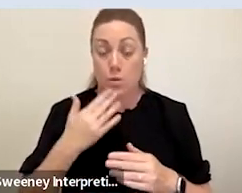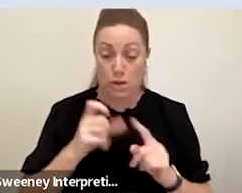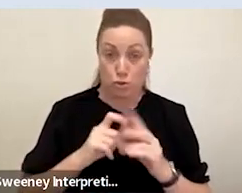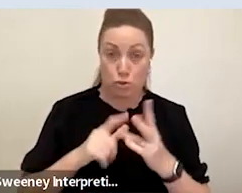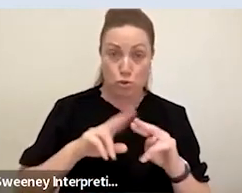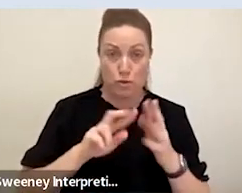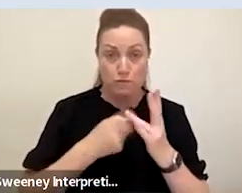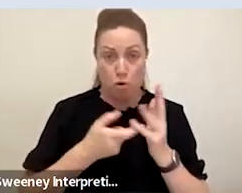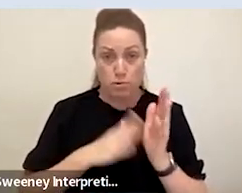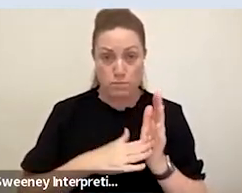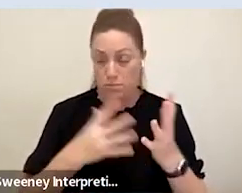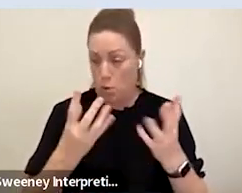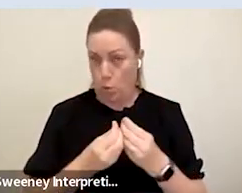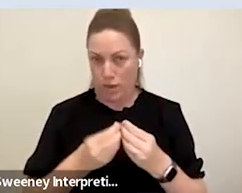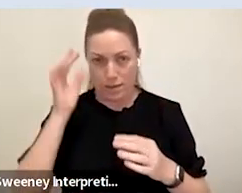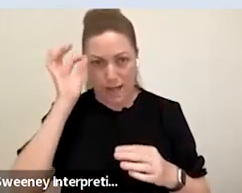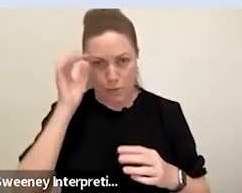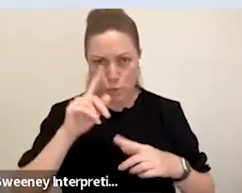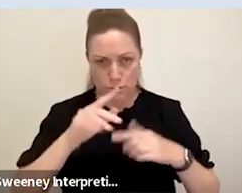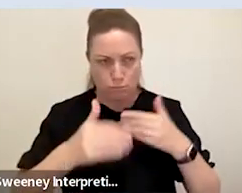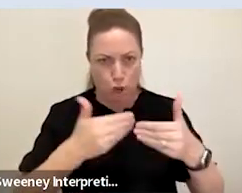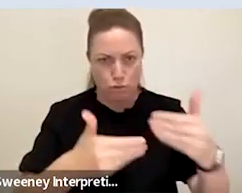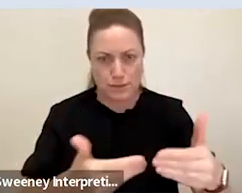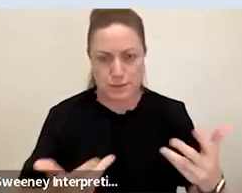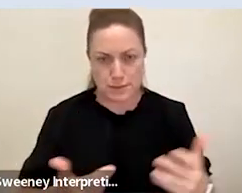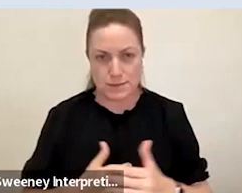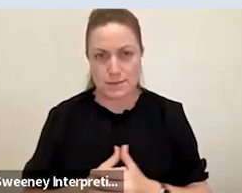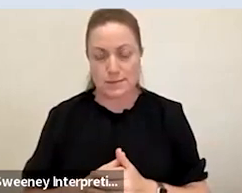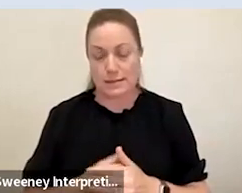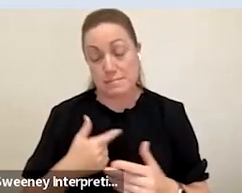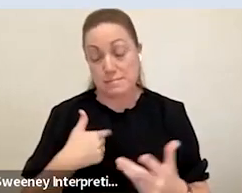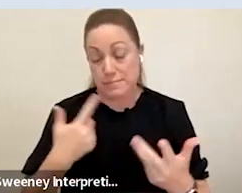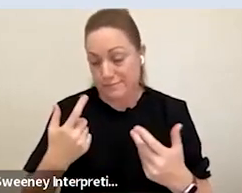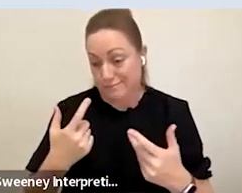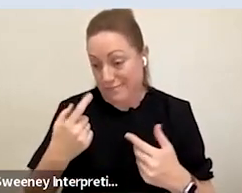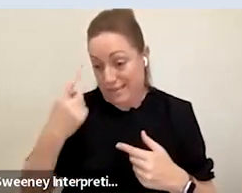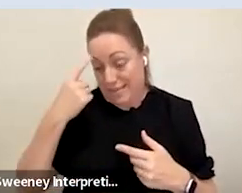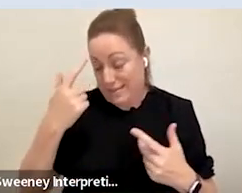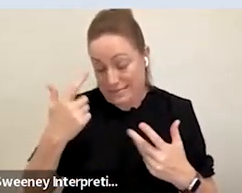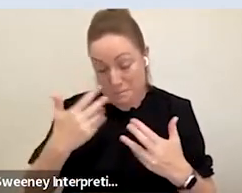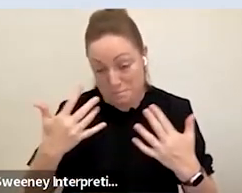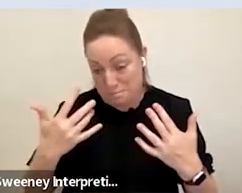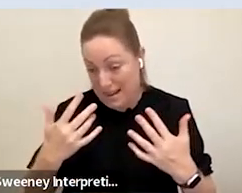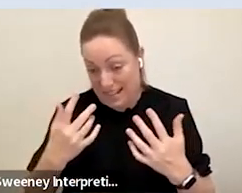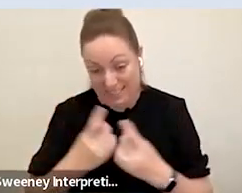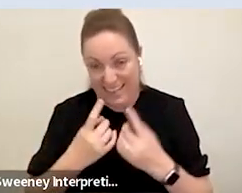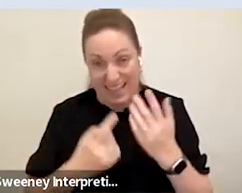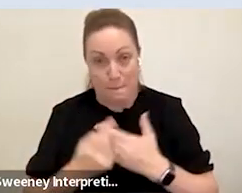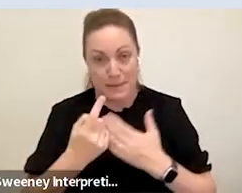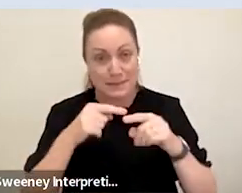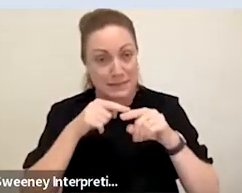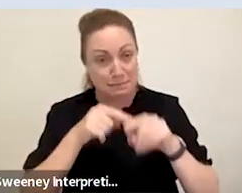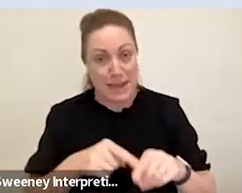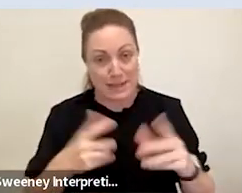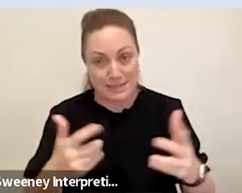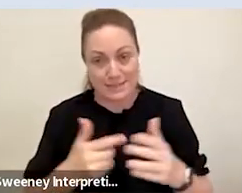council? Is there a set process? I can only imagine the answer to this is all sorts of things happen depending, but